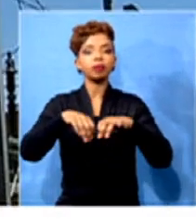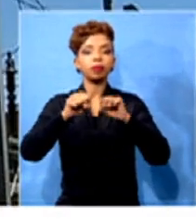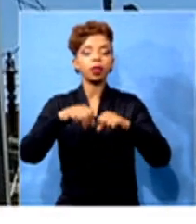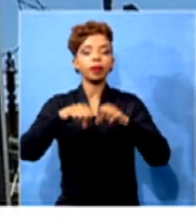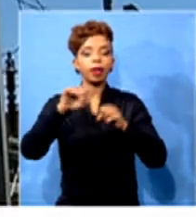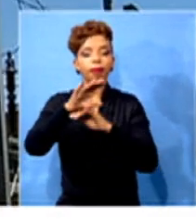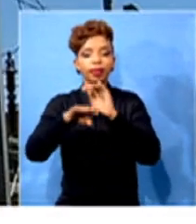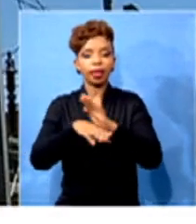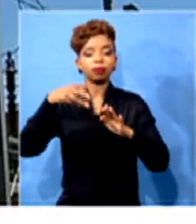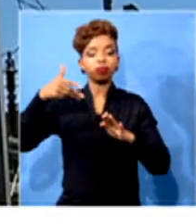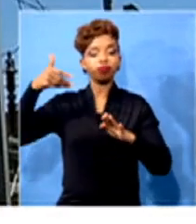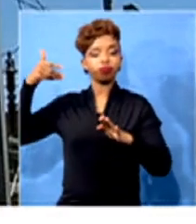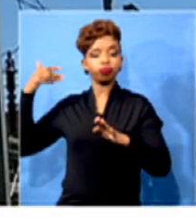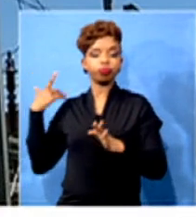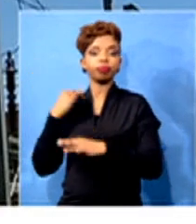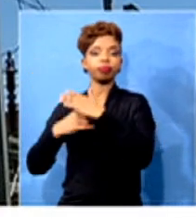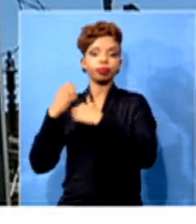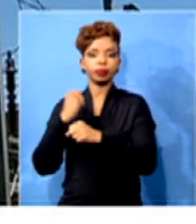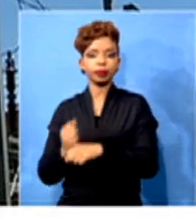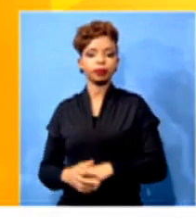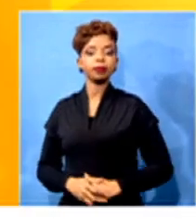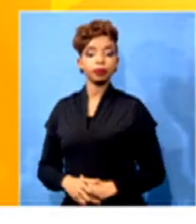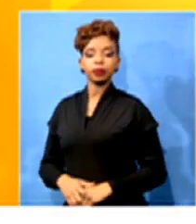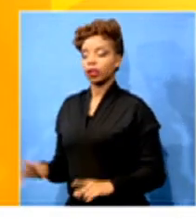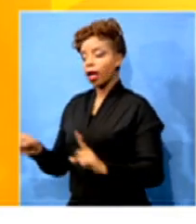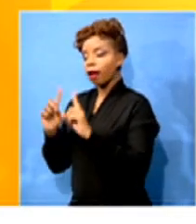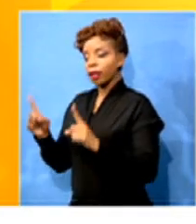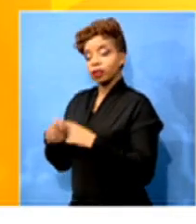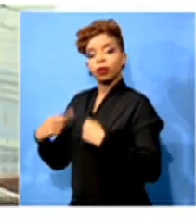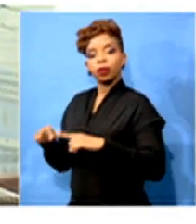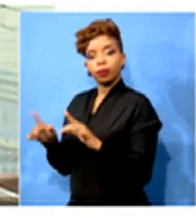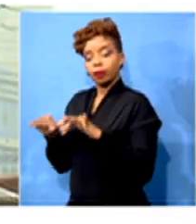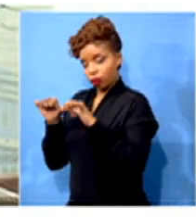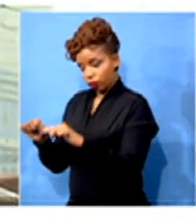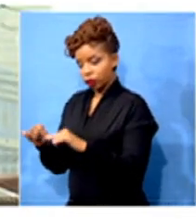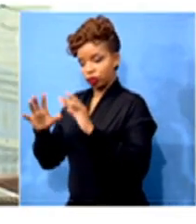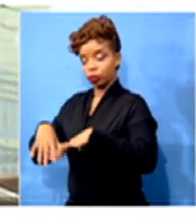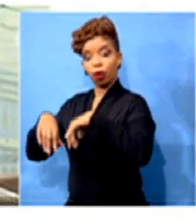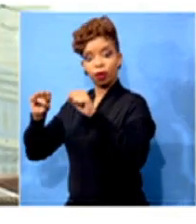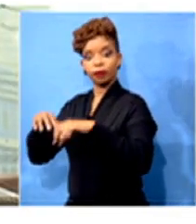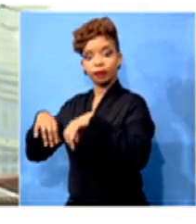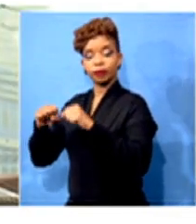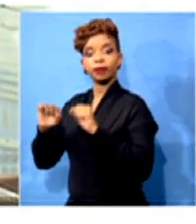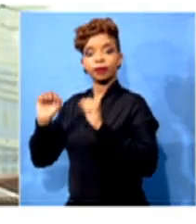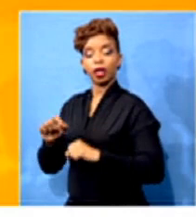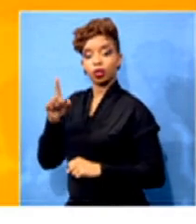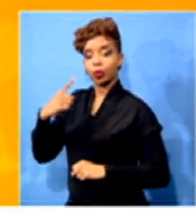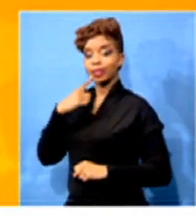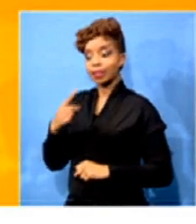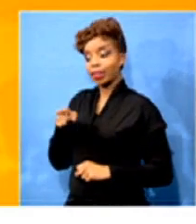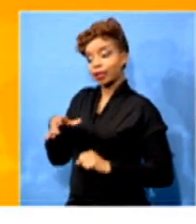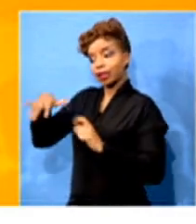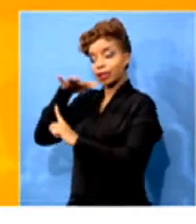years. But we obviously will continue to have load shedding, Joanne, and you're saying that this situation could